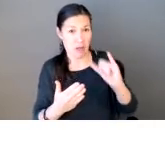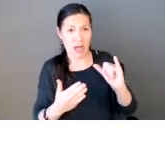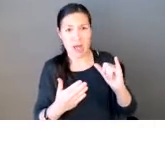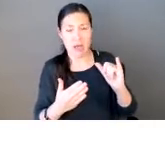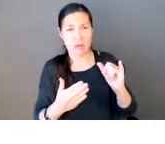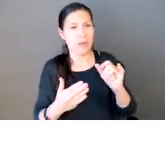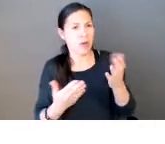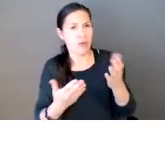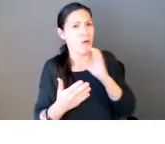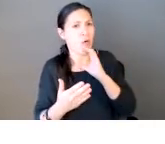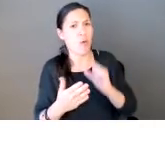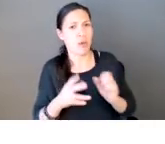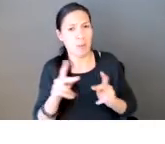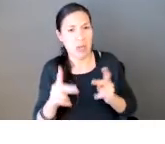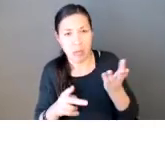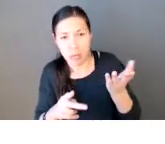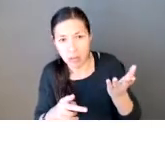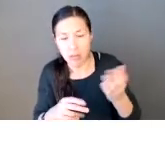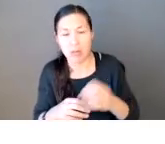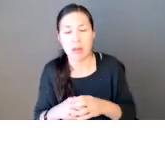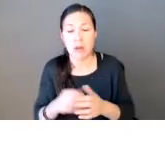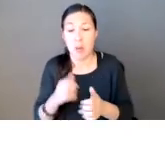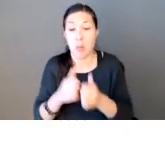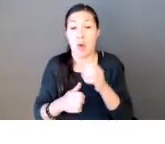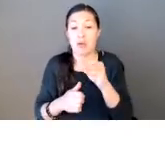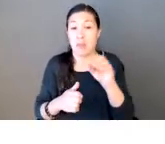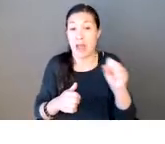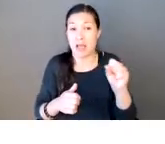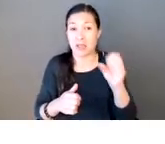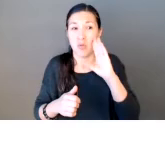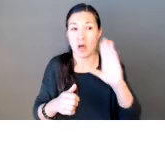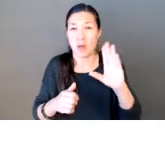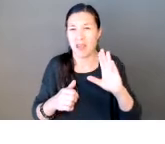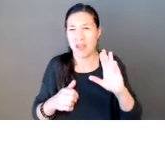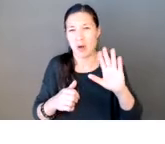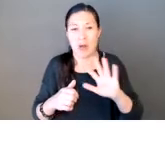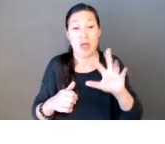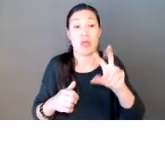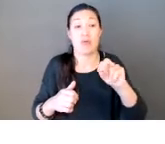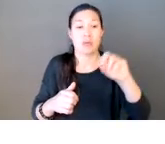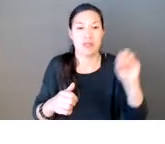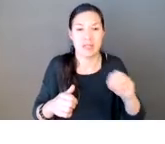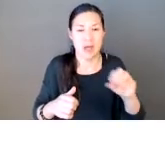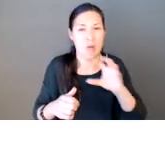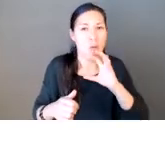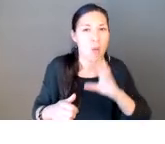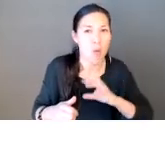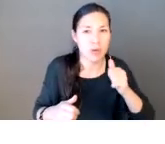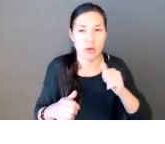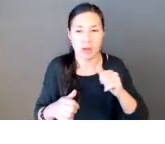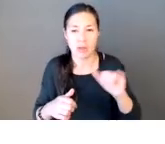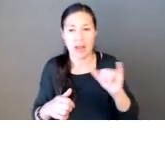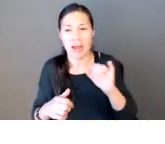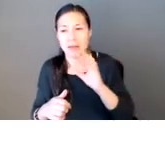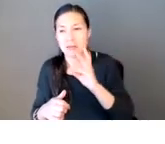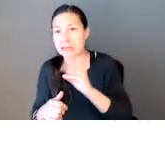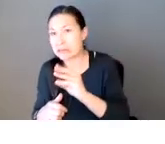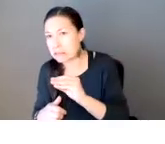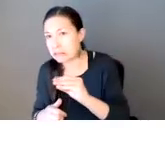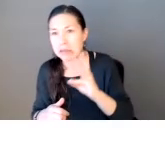population. And most of the state, you can see, is going to be 30% or above older adults, whether it's 60 or 65 that you're looking